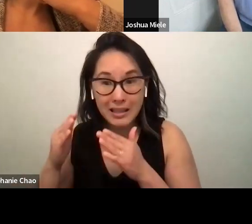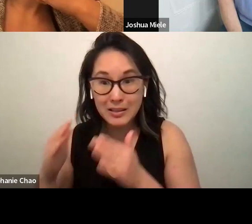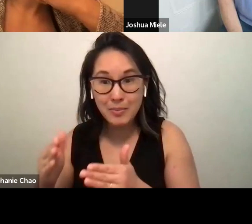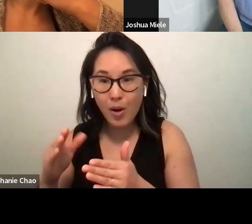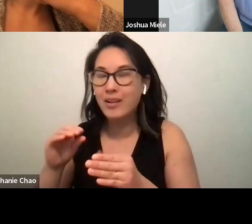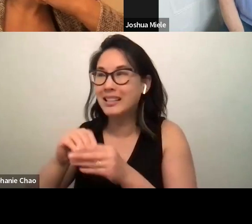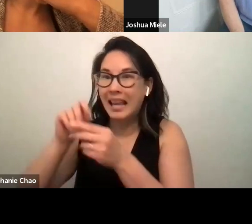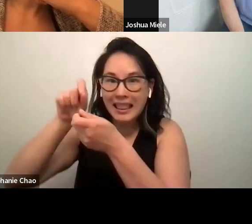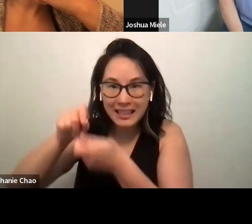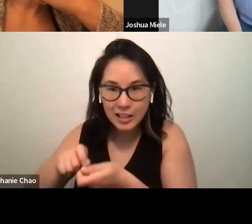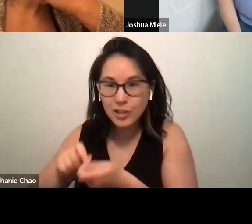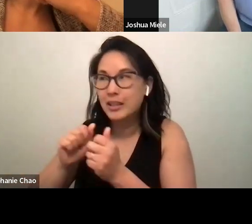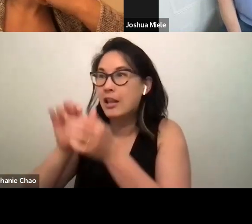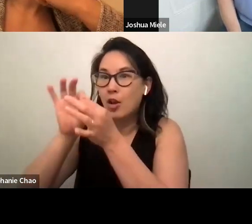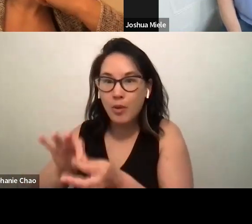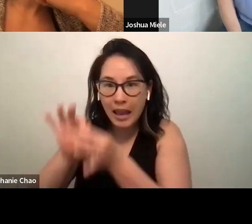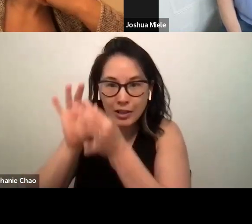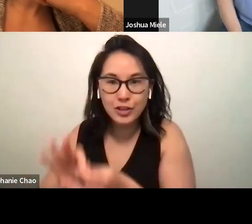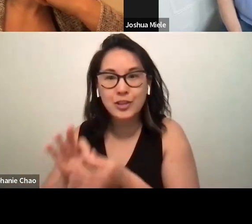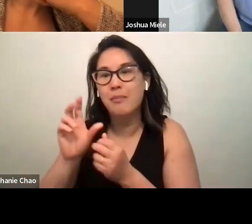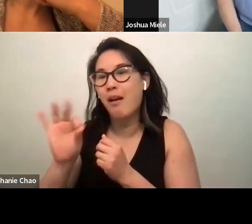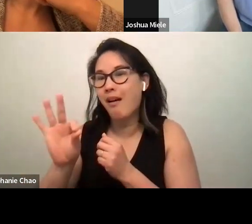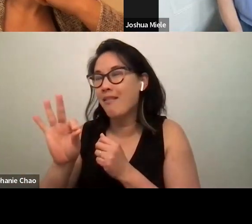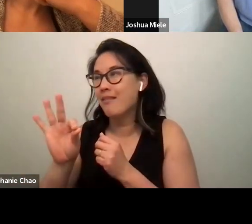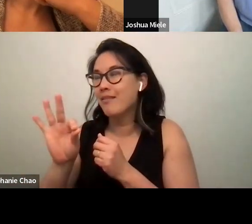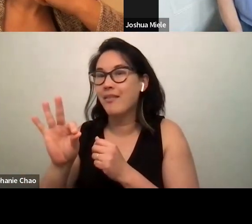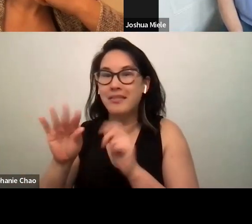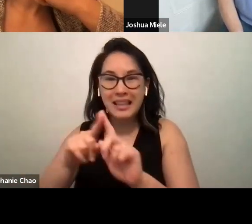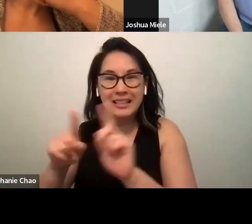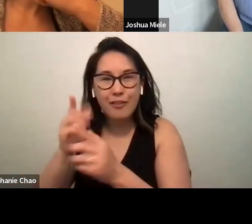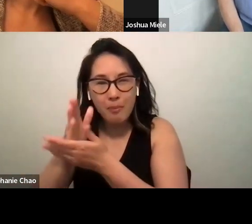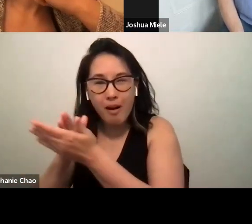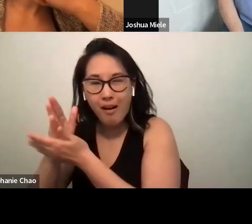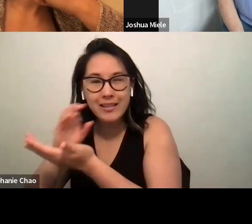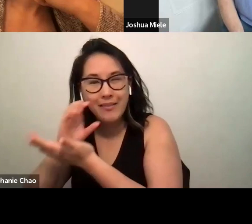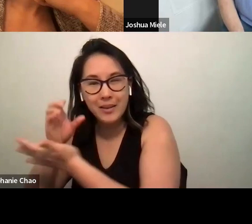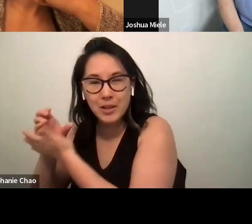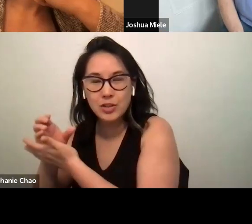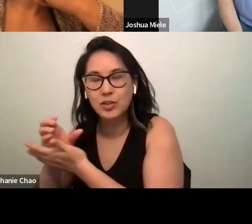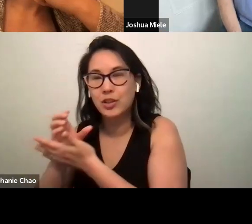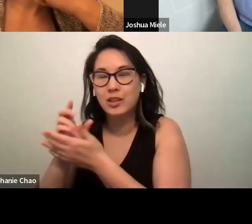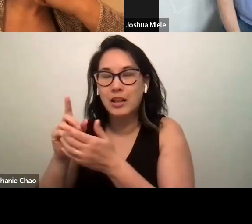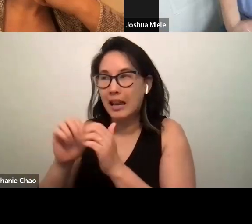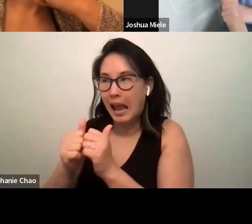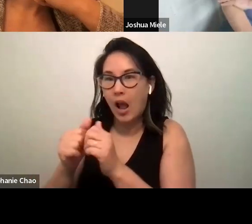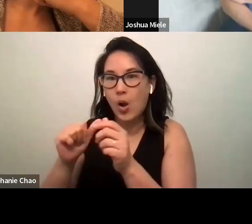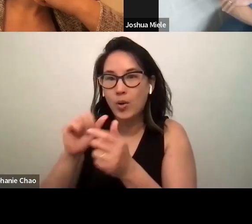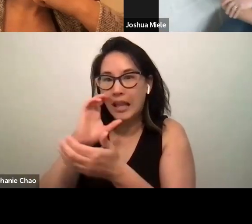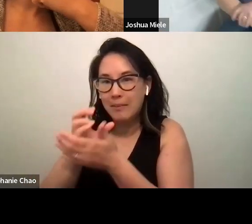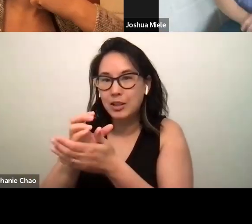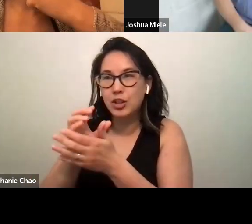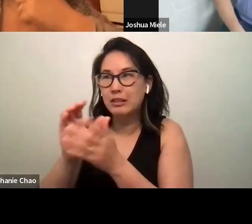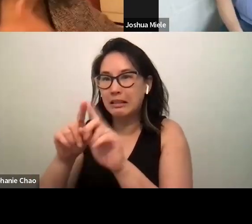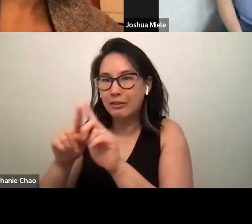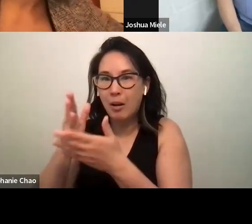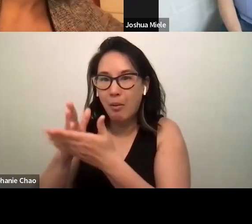and the relationships of the various parts of the images to one another, and where